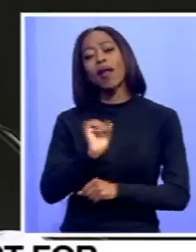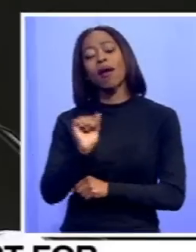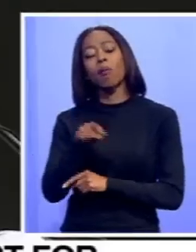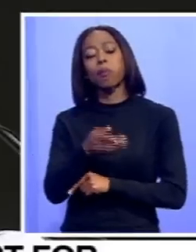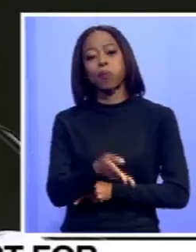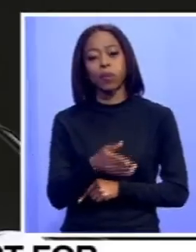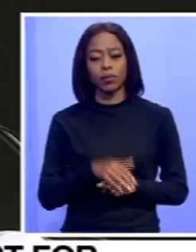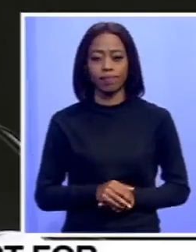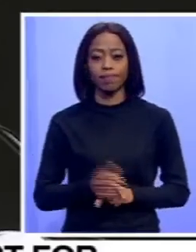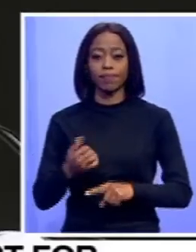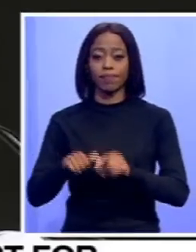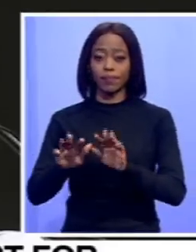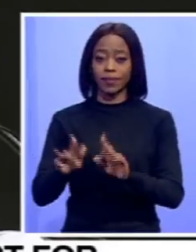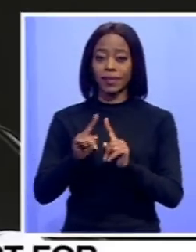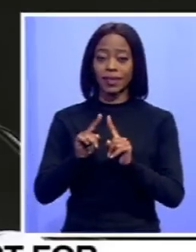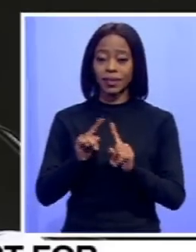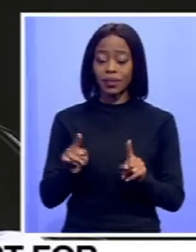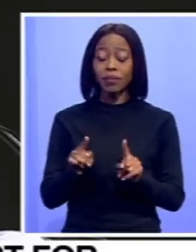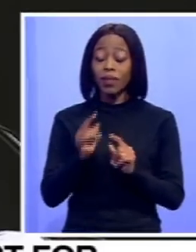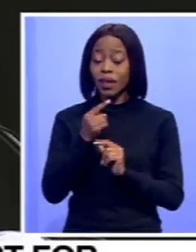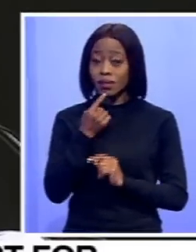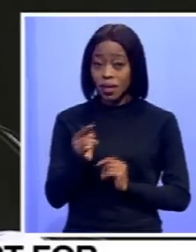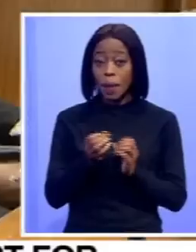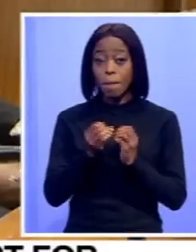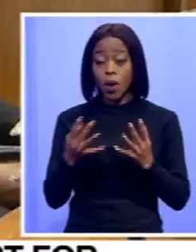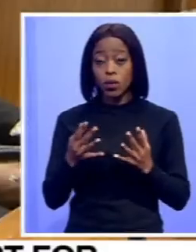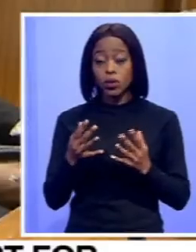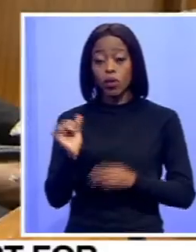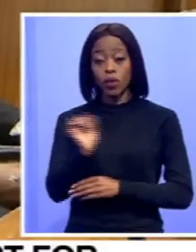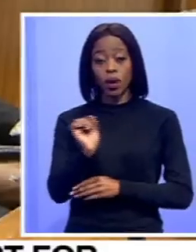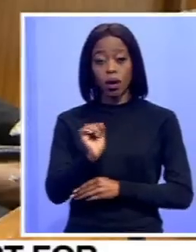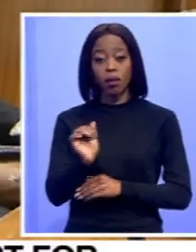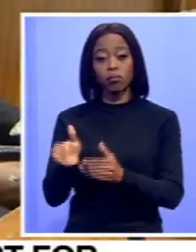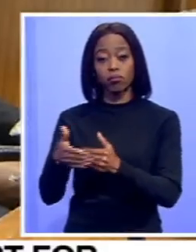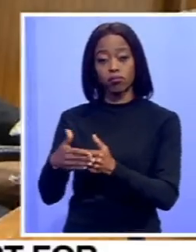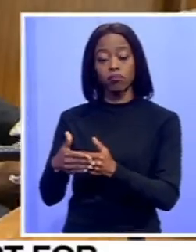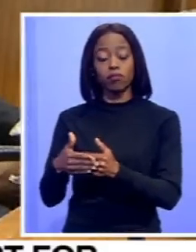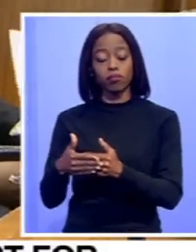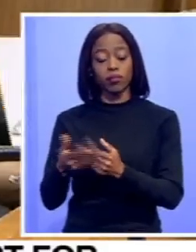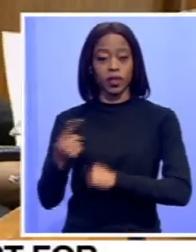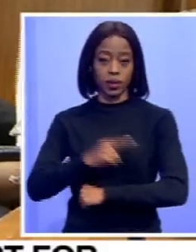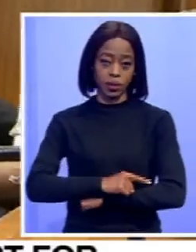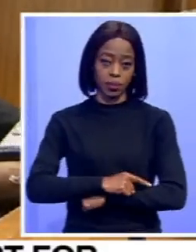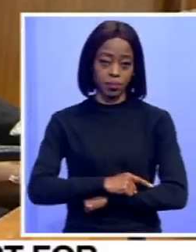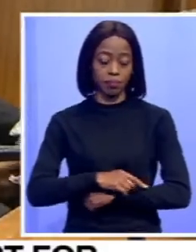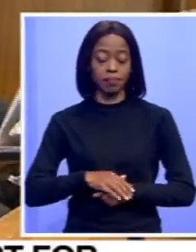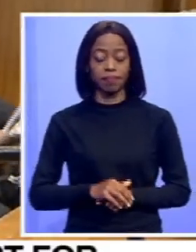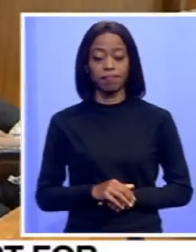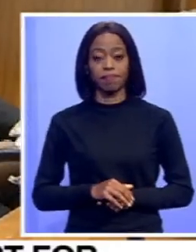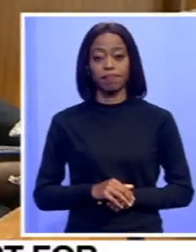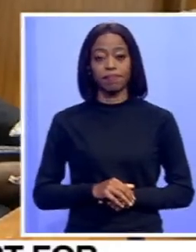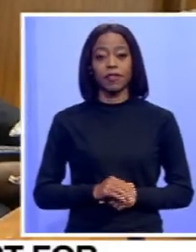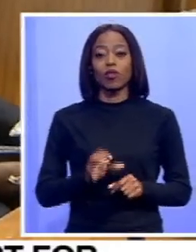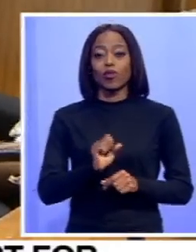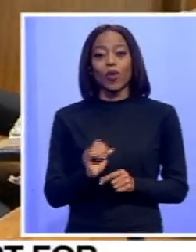Sub 9. He conceded that most of the roads on the route to the cemetery had been closed that day. Sub 10. Consequently, it was impossible for